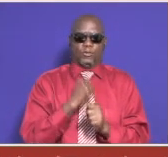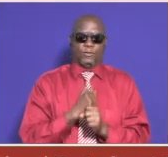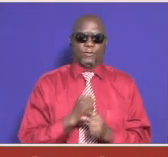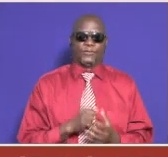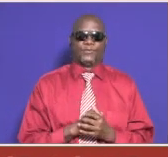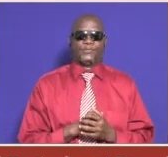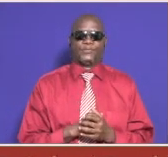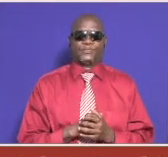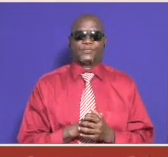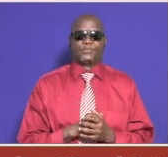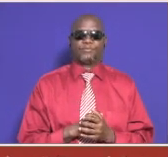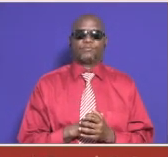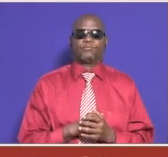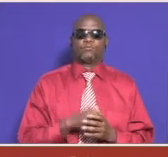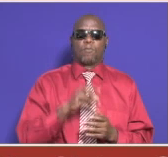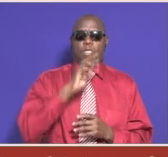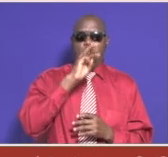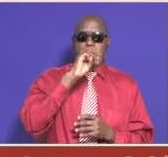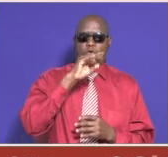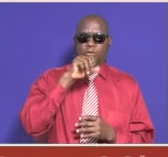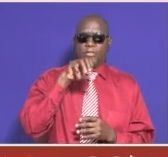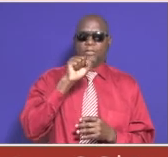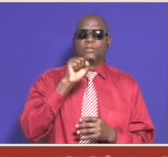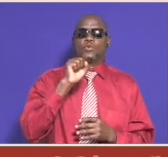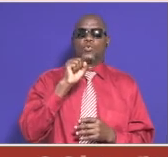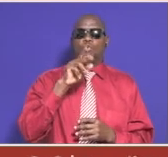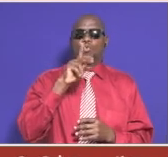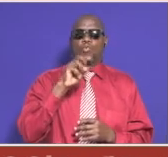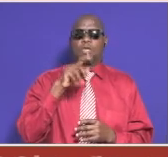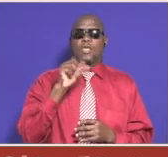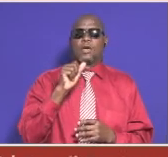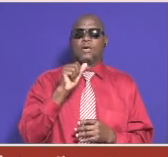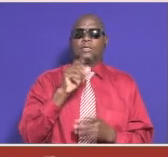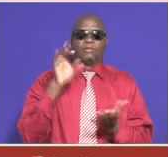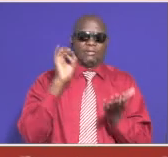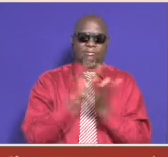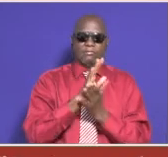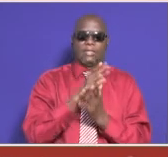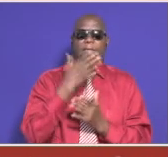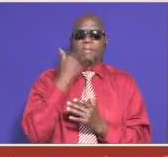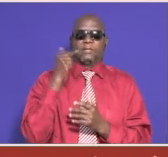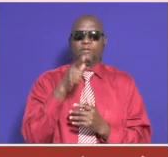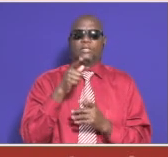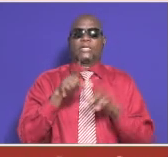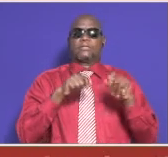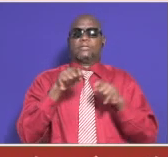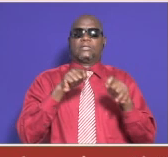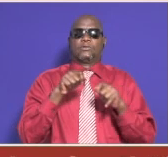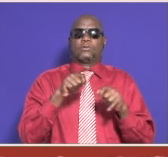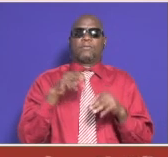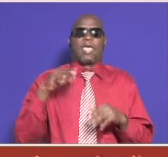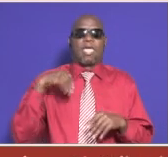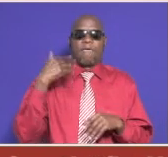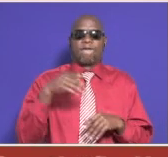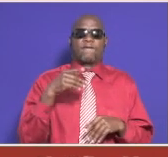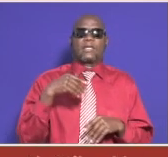earlier CS Moses Kuria is let off his duty, the better for this administration, Mr. Speaker. Because every